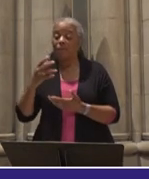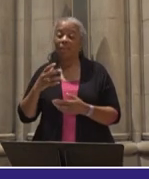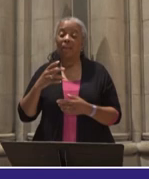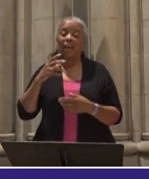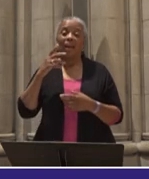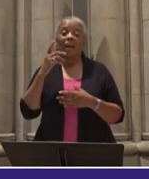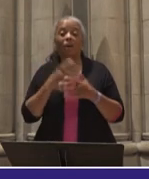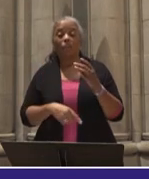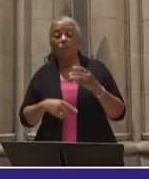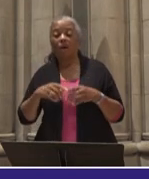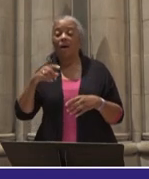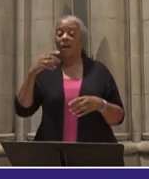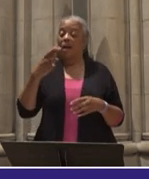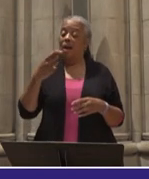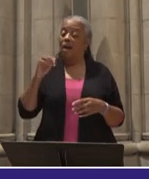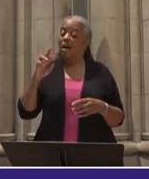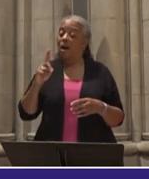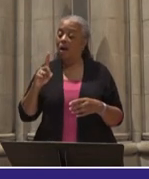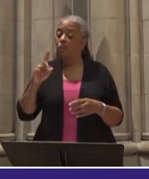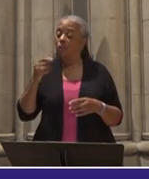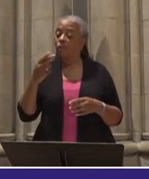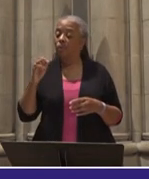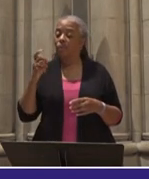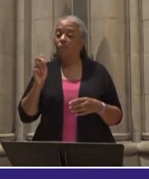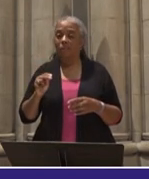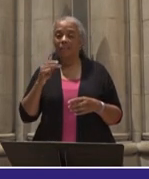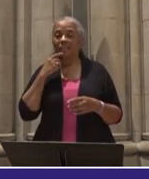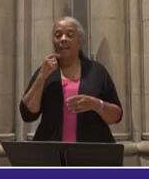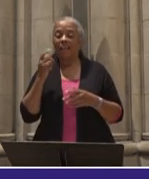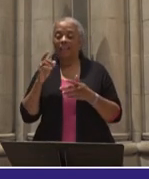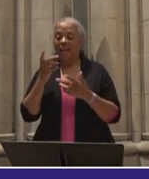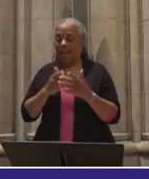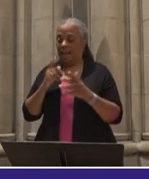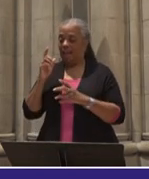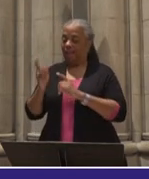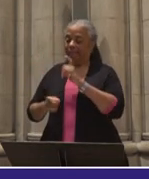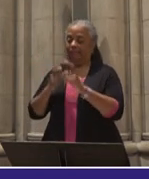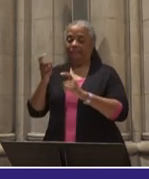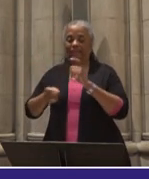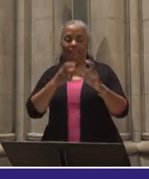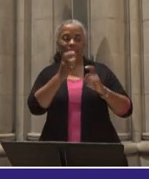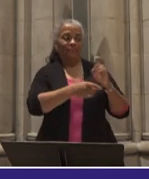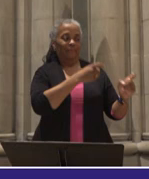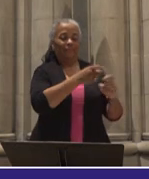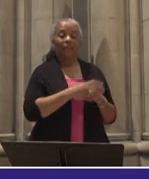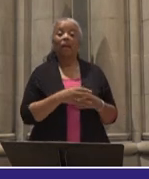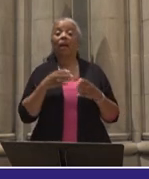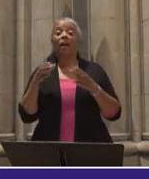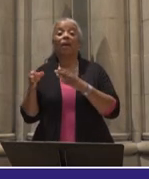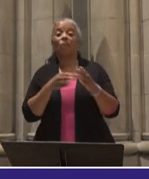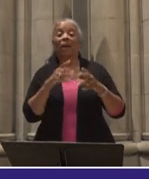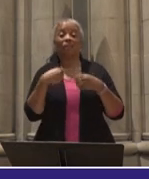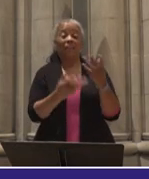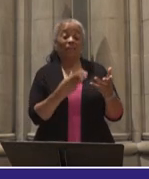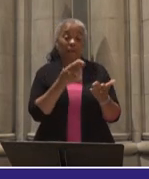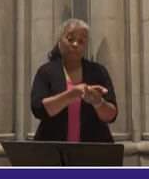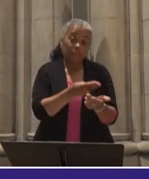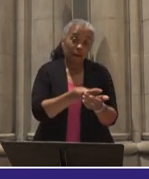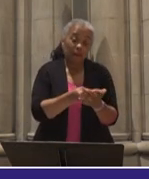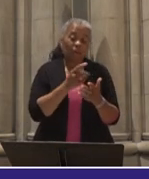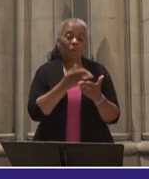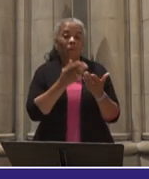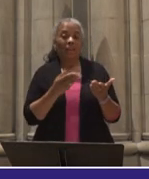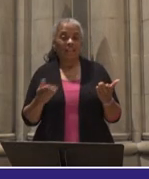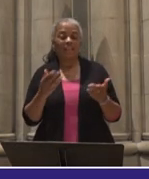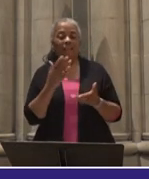what theologian Howard Thurman calls a charity barrel way of giving. That is, a giving of money or possessions